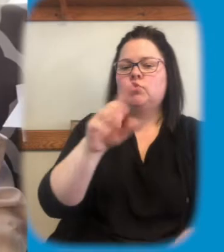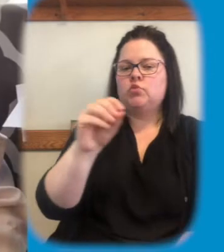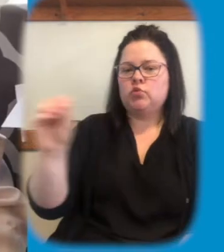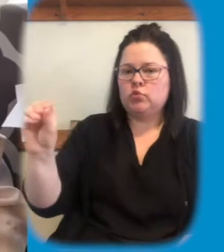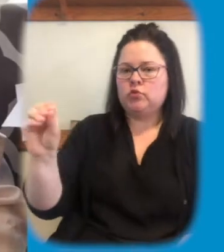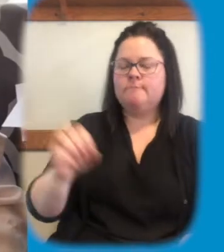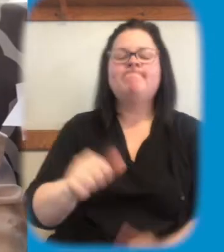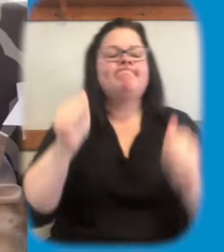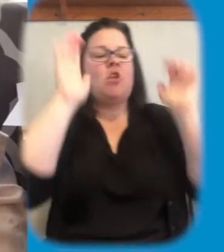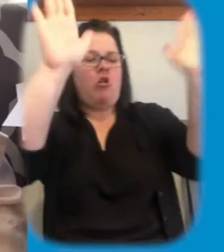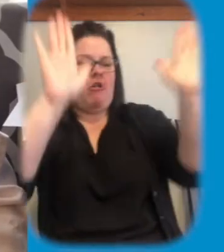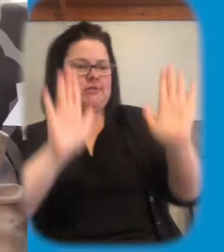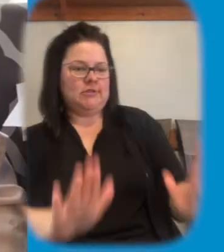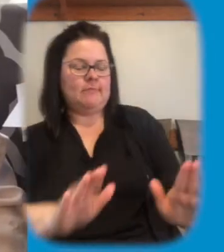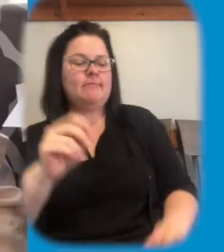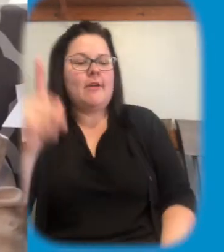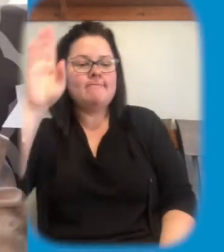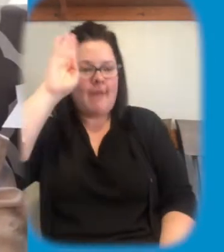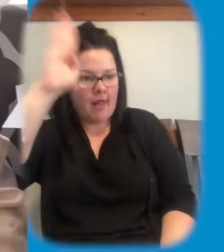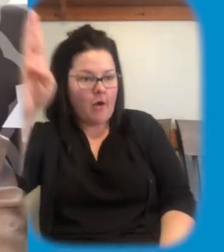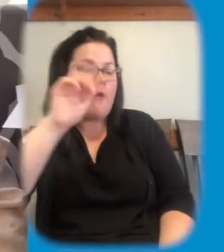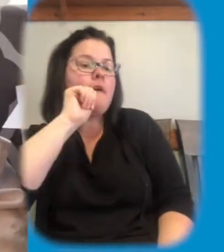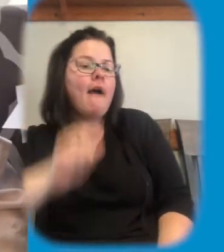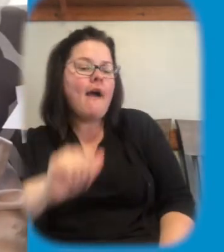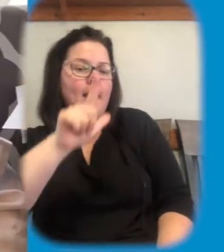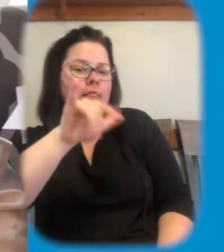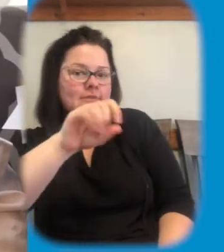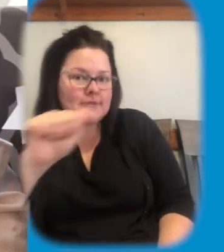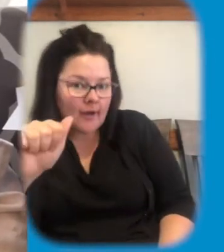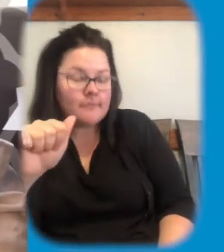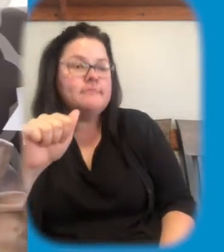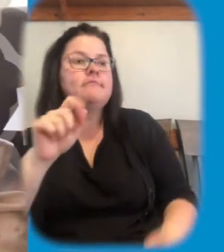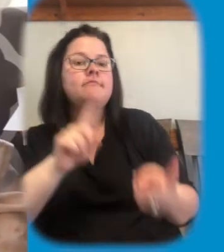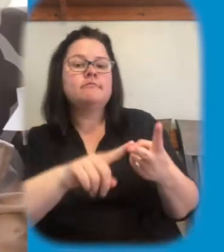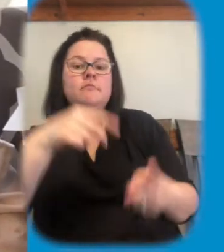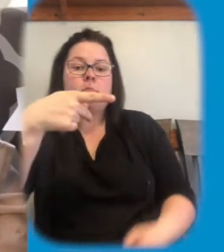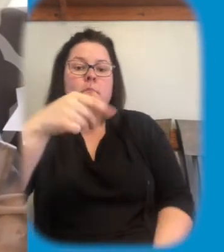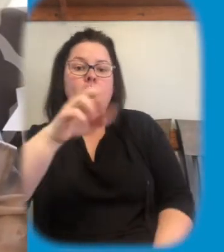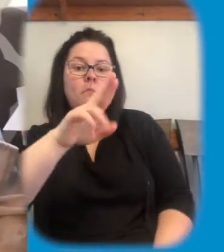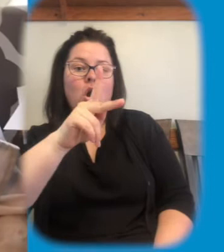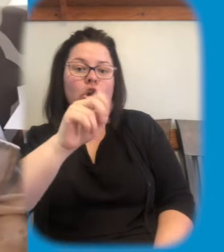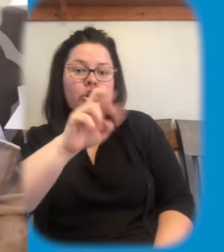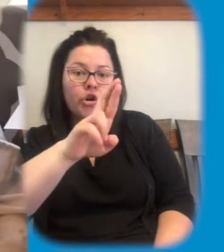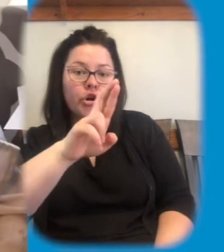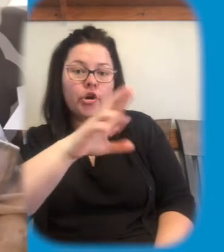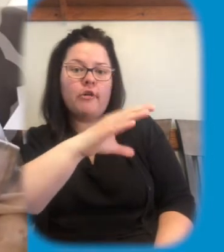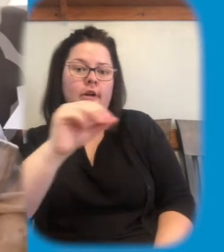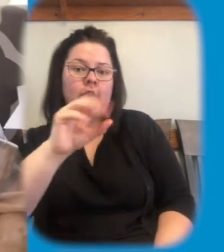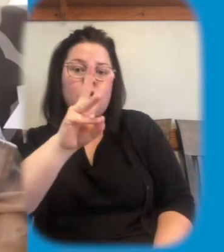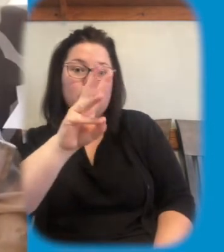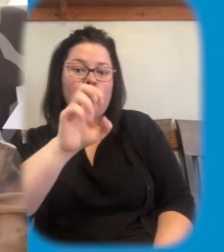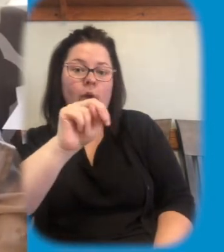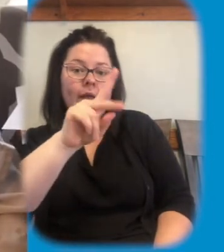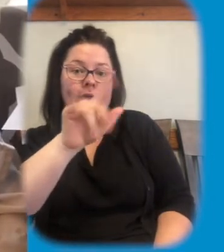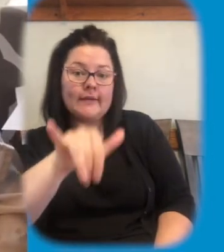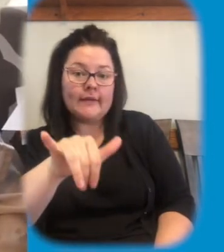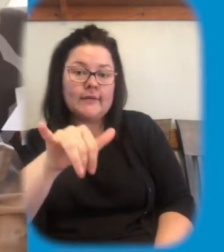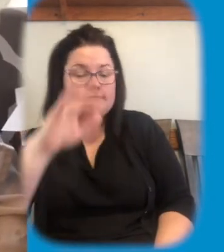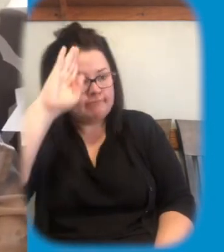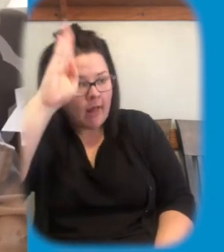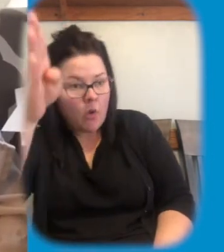challenges. Awesome. Okay. So hello from Auntie Lisa. Also a big hello from Parker and Wendy.